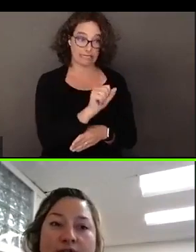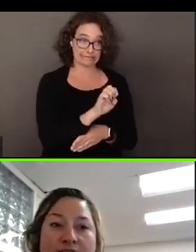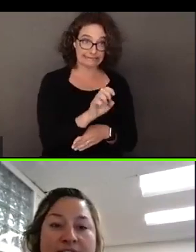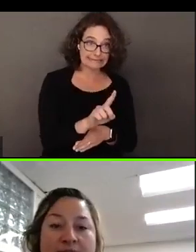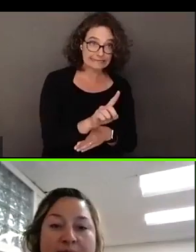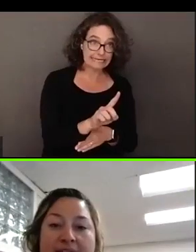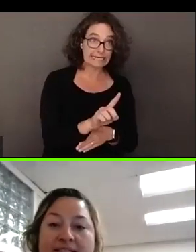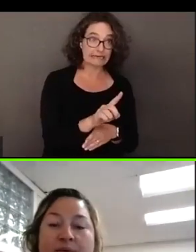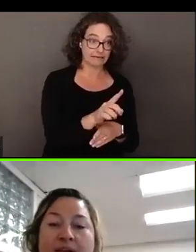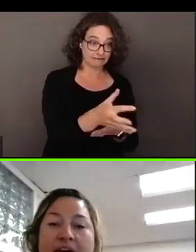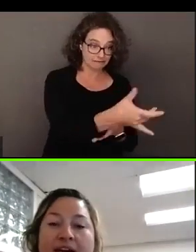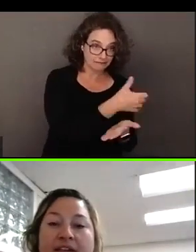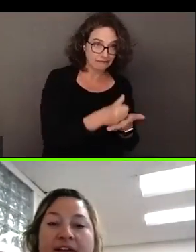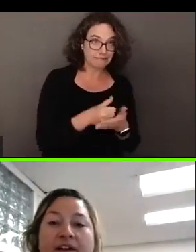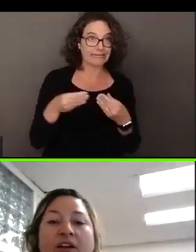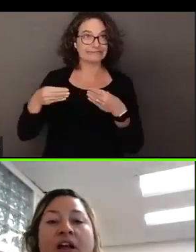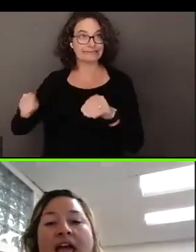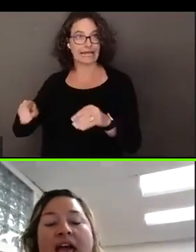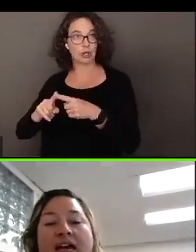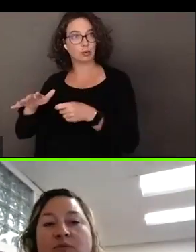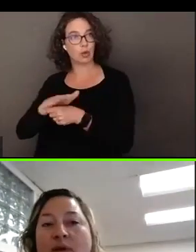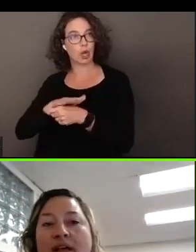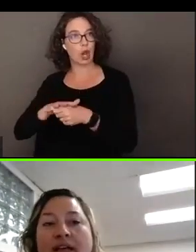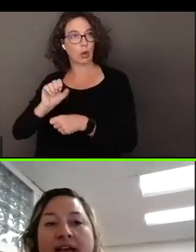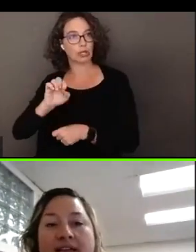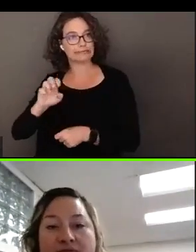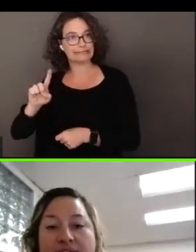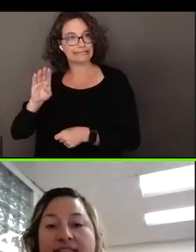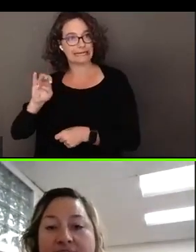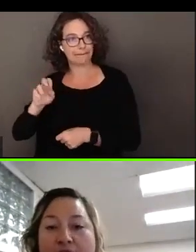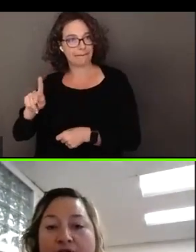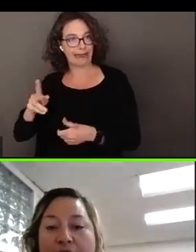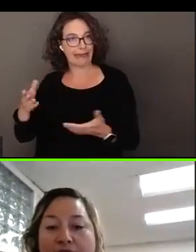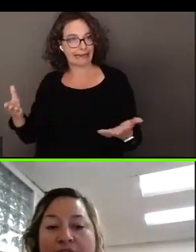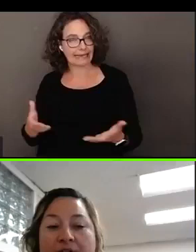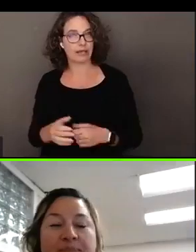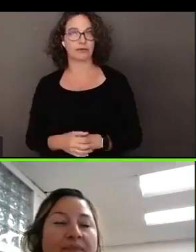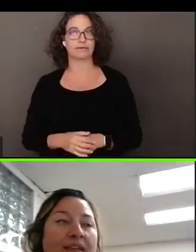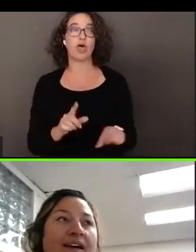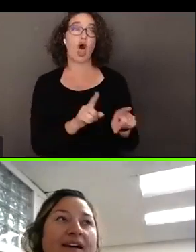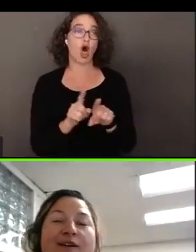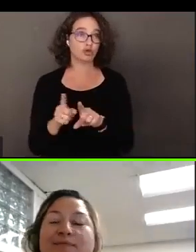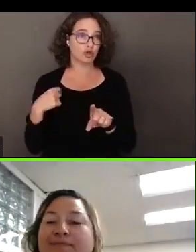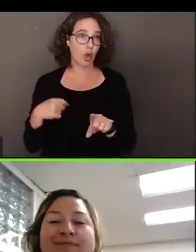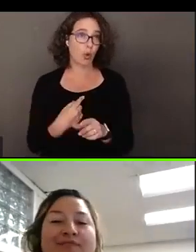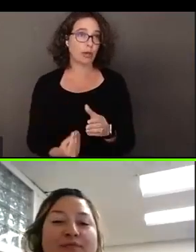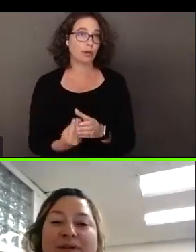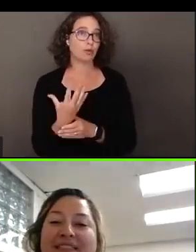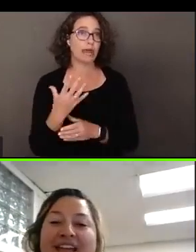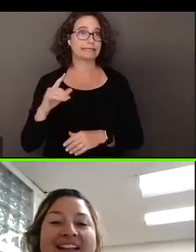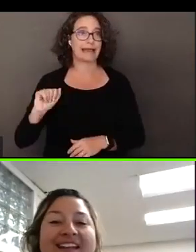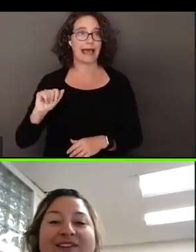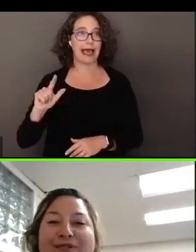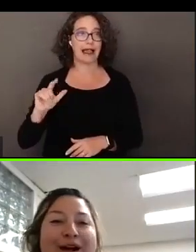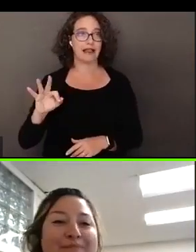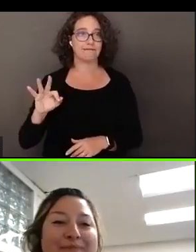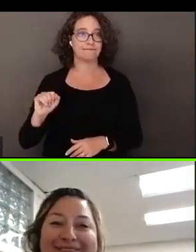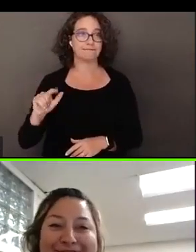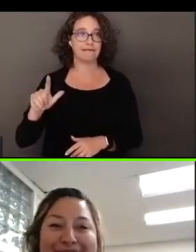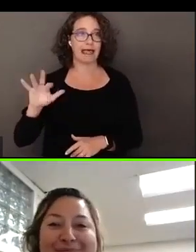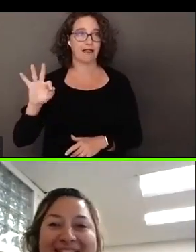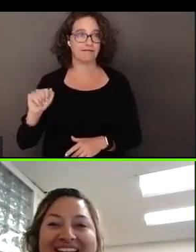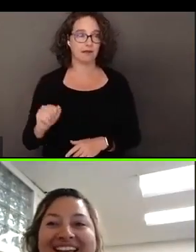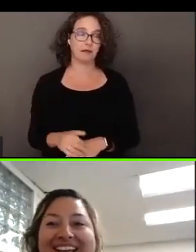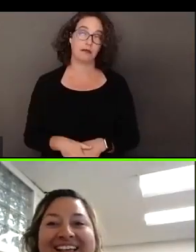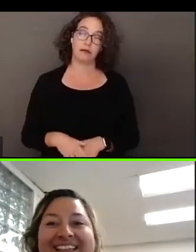the local seed banks that we have here, as well as raising alfalfa. With any crop